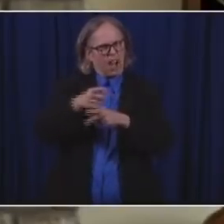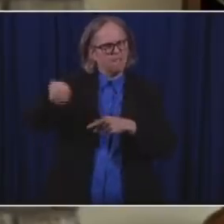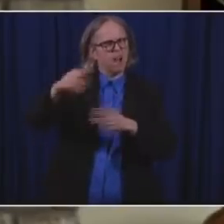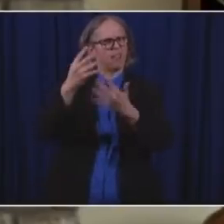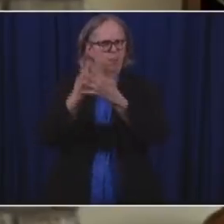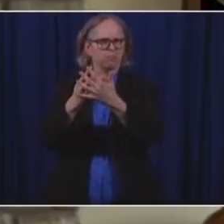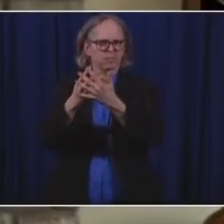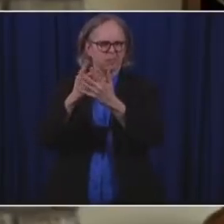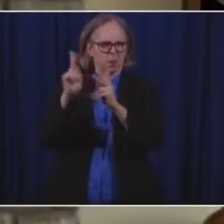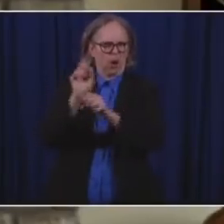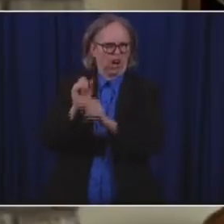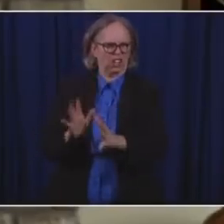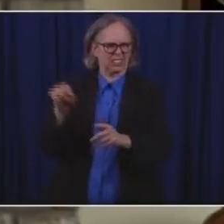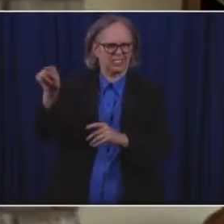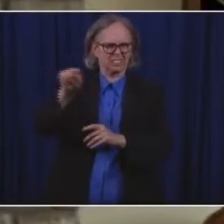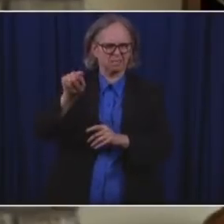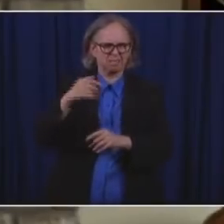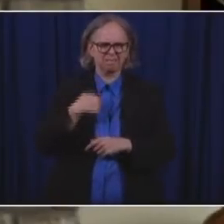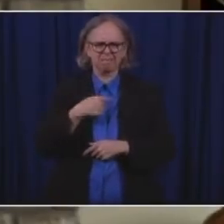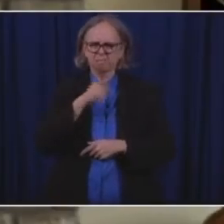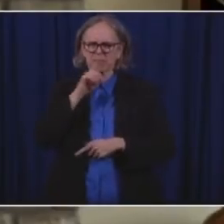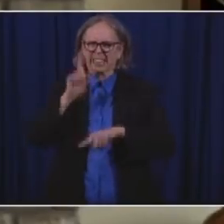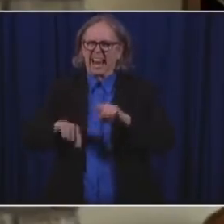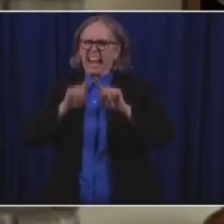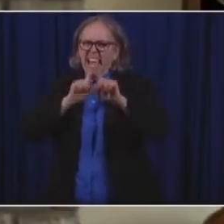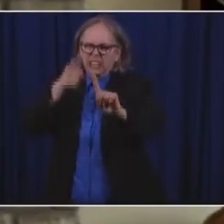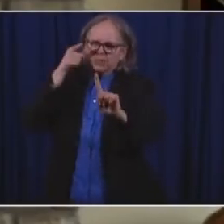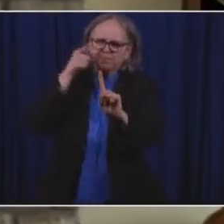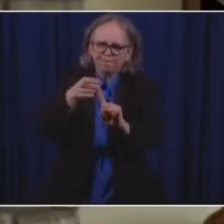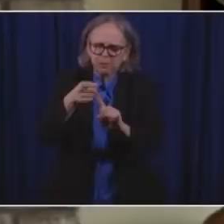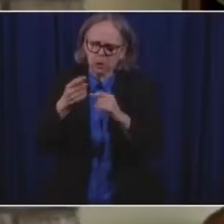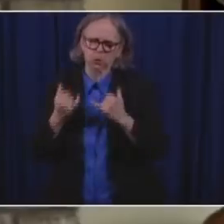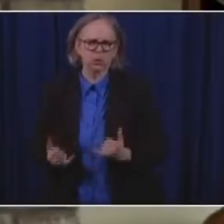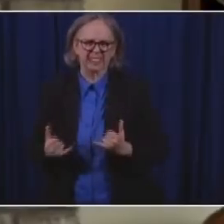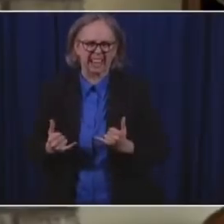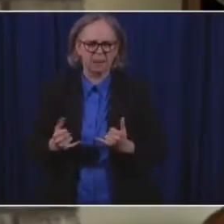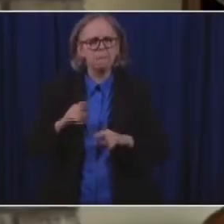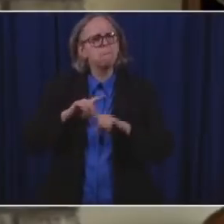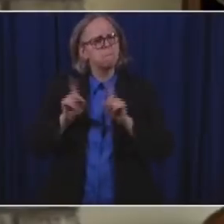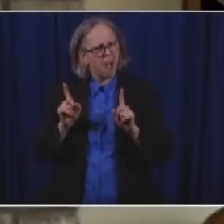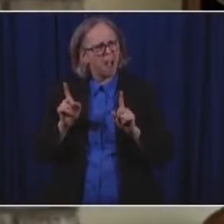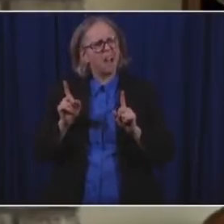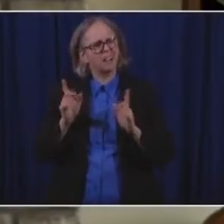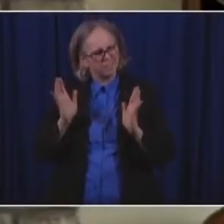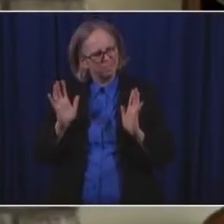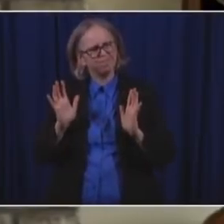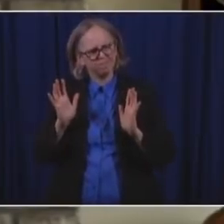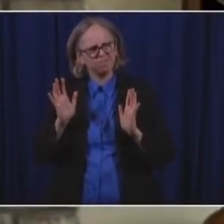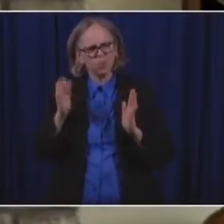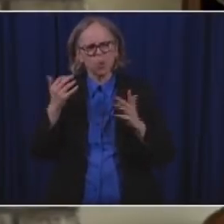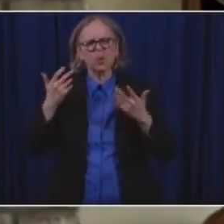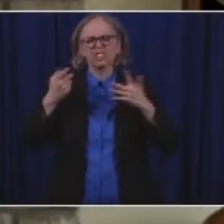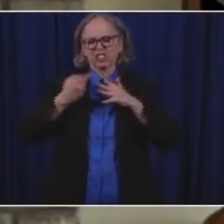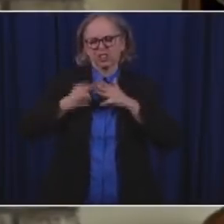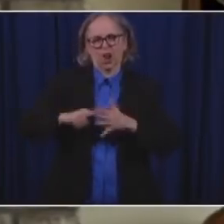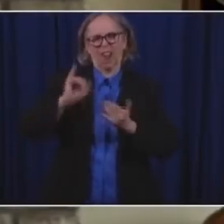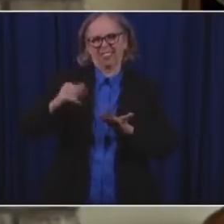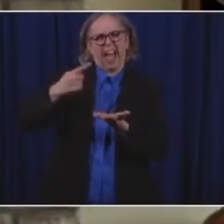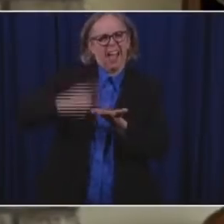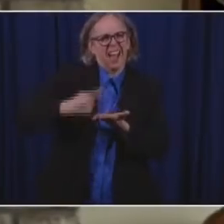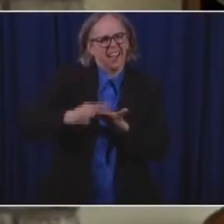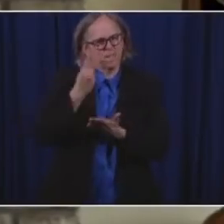can't answer specifically that at this moment, but we started that discussion today. So I don't